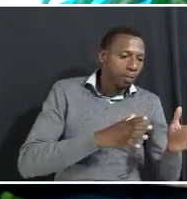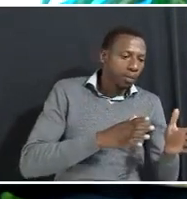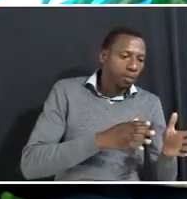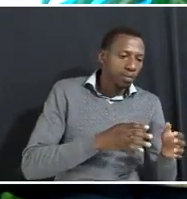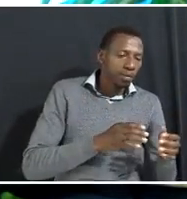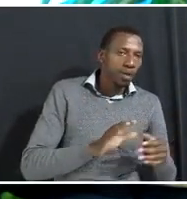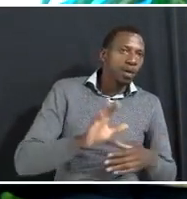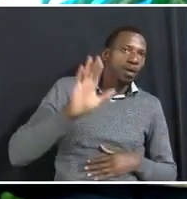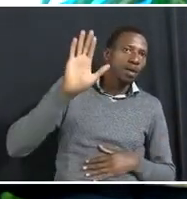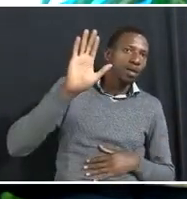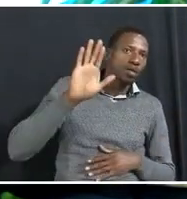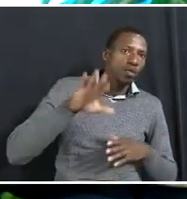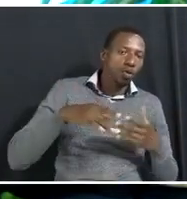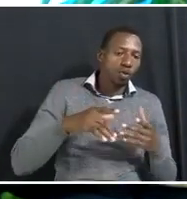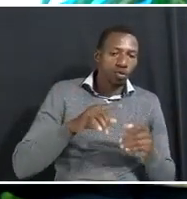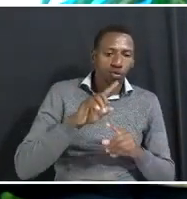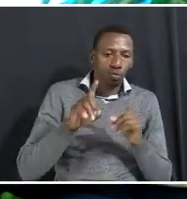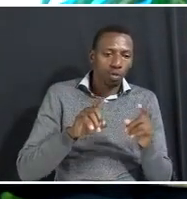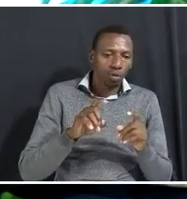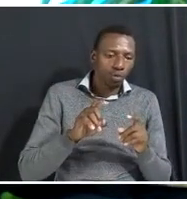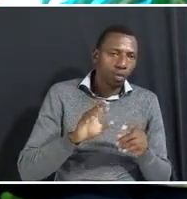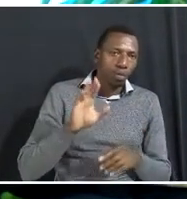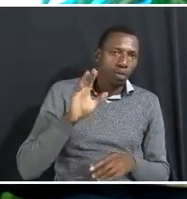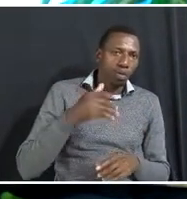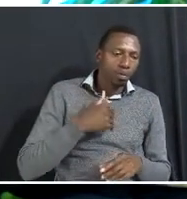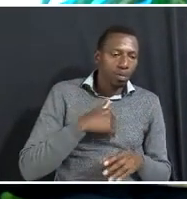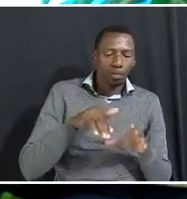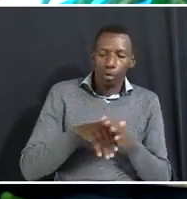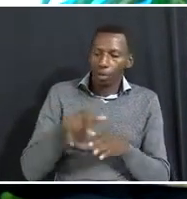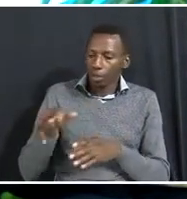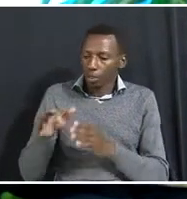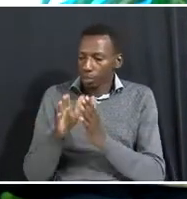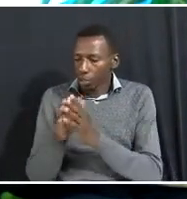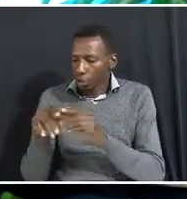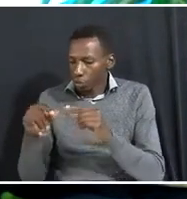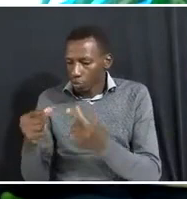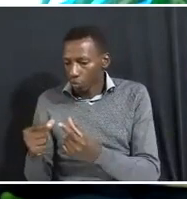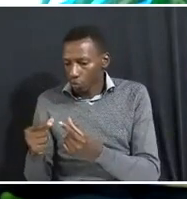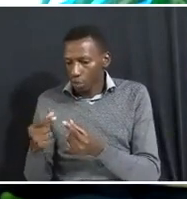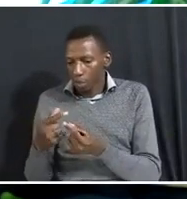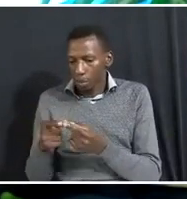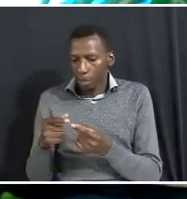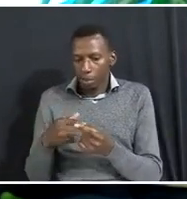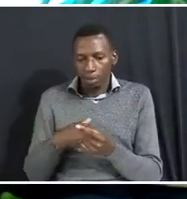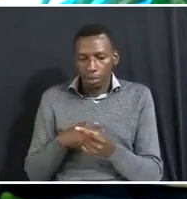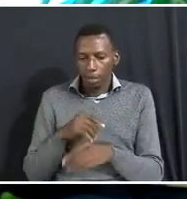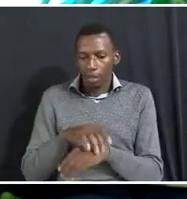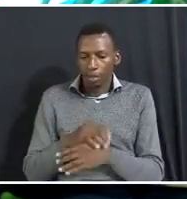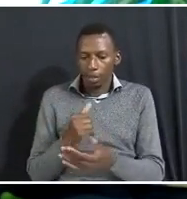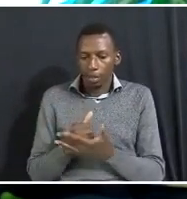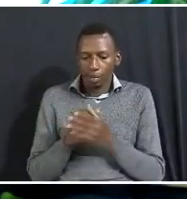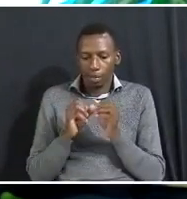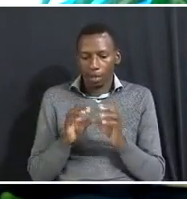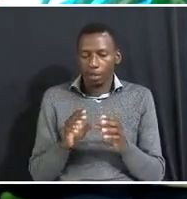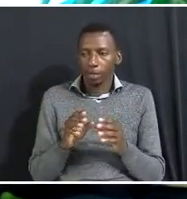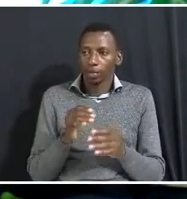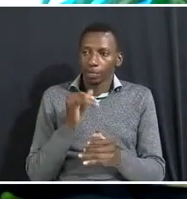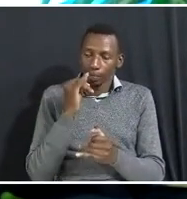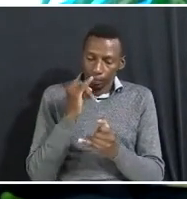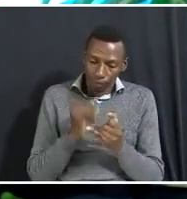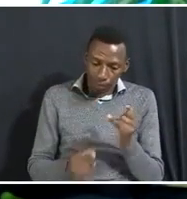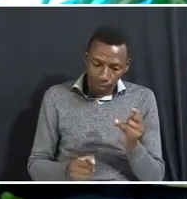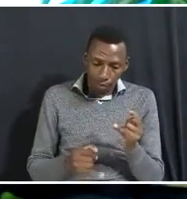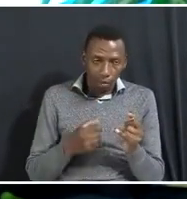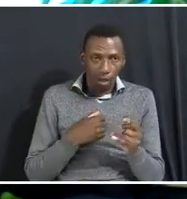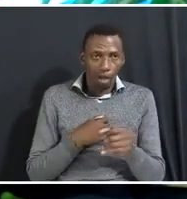your hand or raise a question that I belong to this prayer cell, but I was not assisted. Finally, there